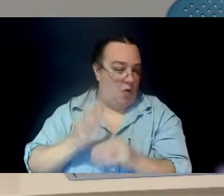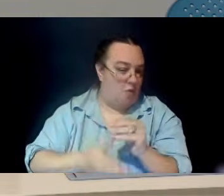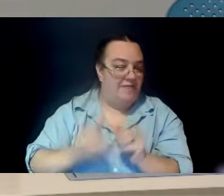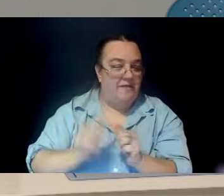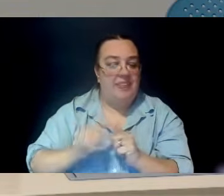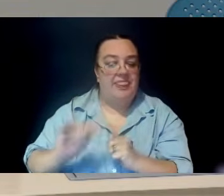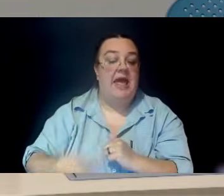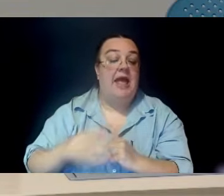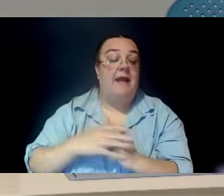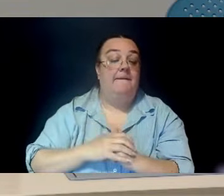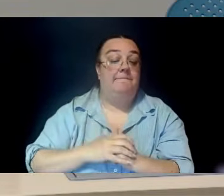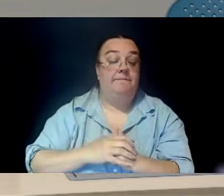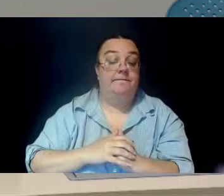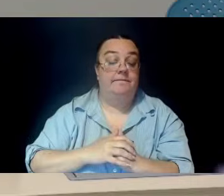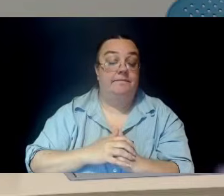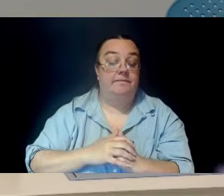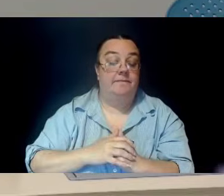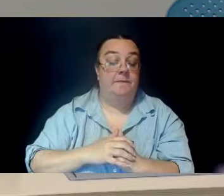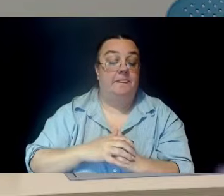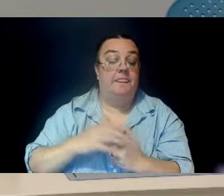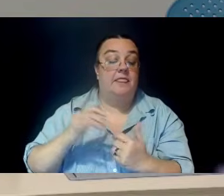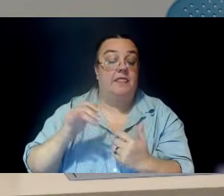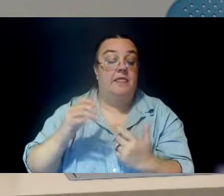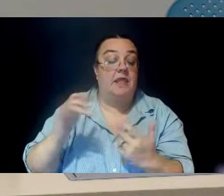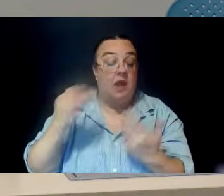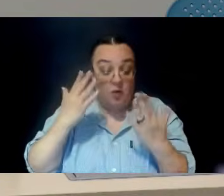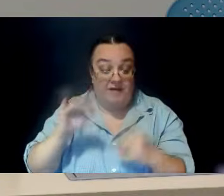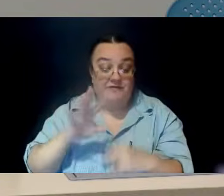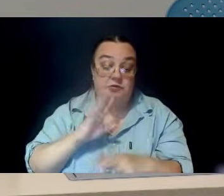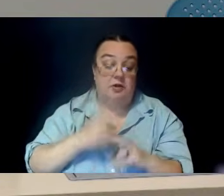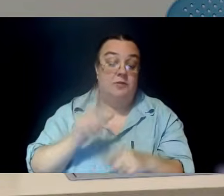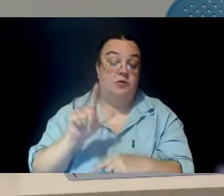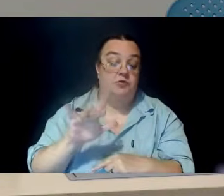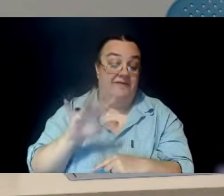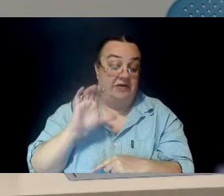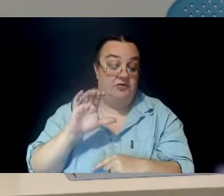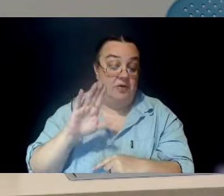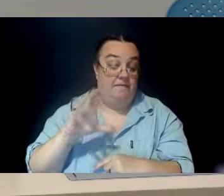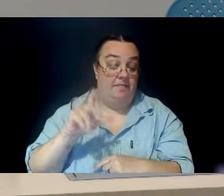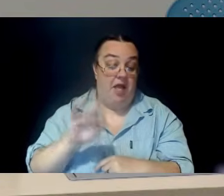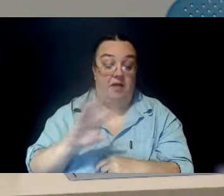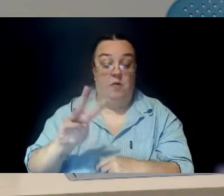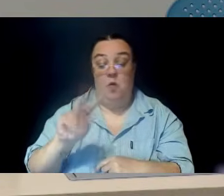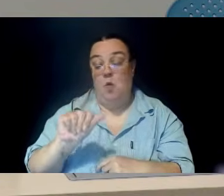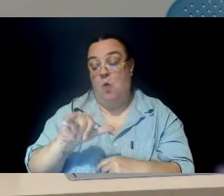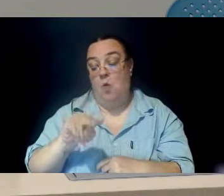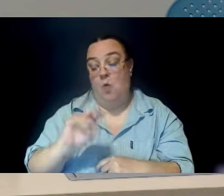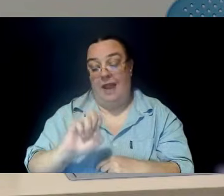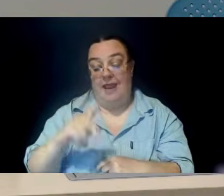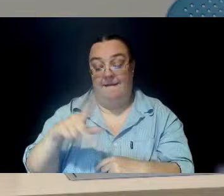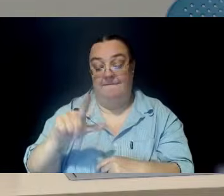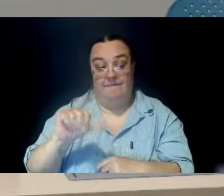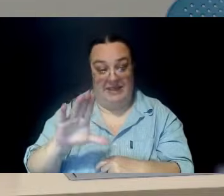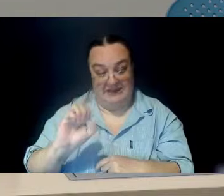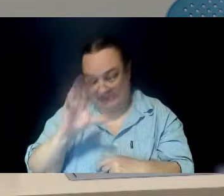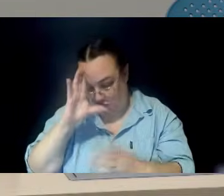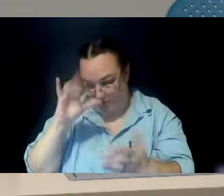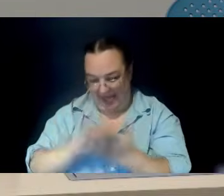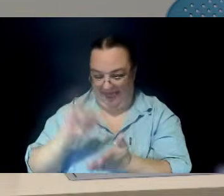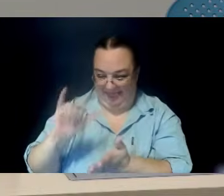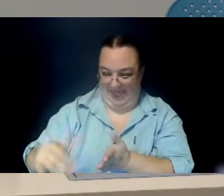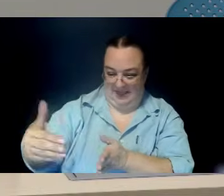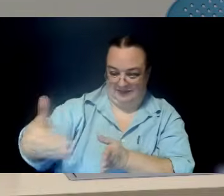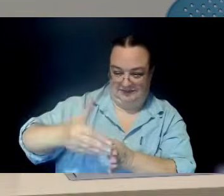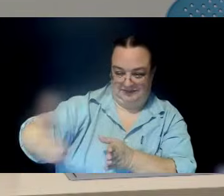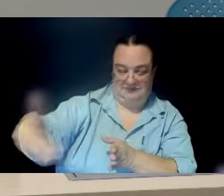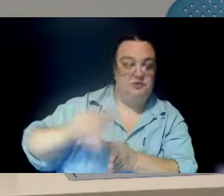we talk about 2500 block of Wayne Place. I know that section of 2500